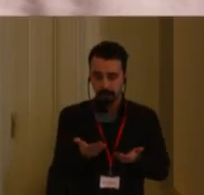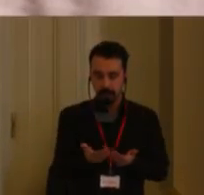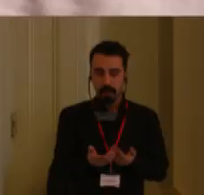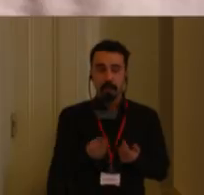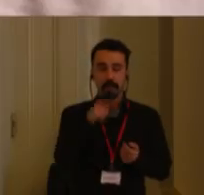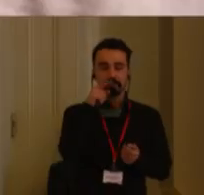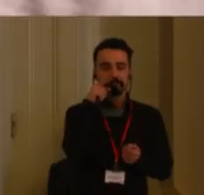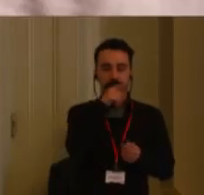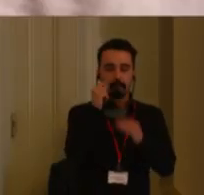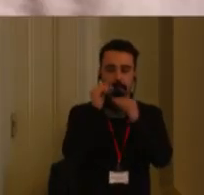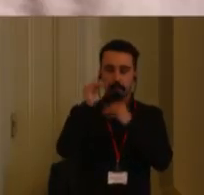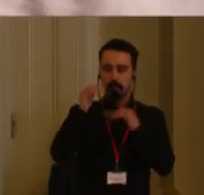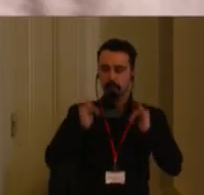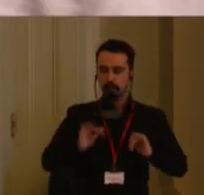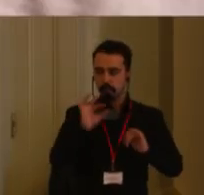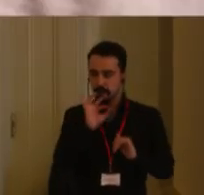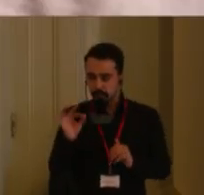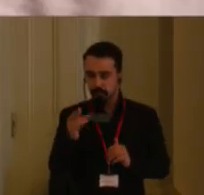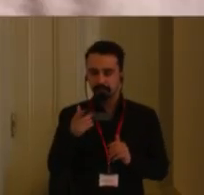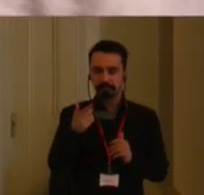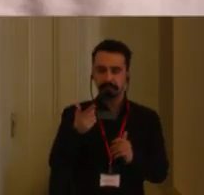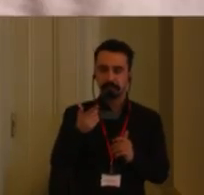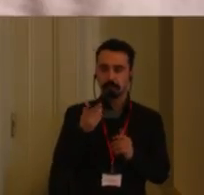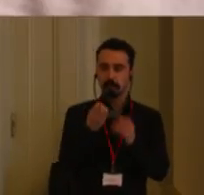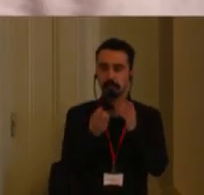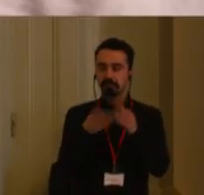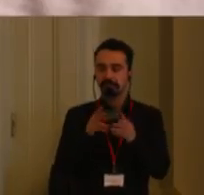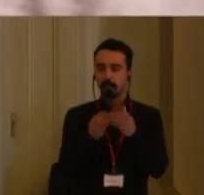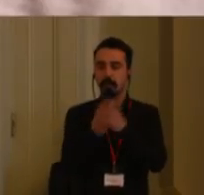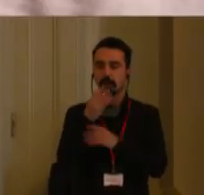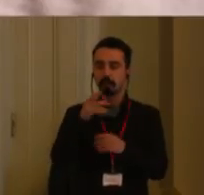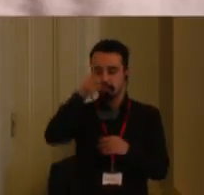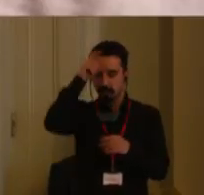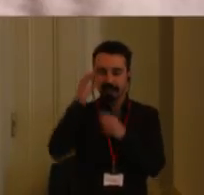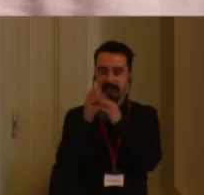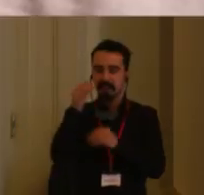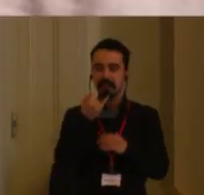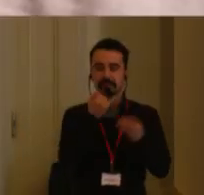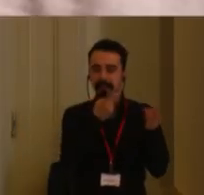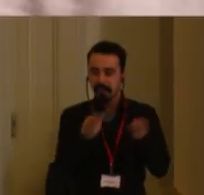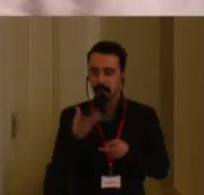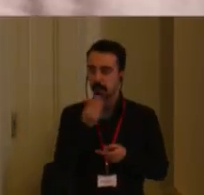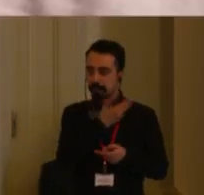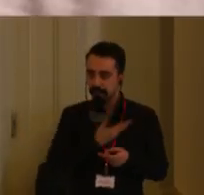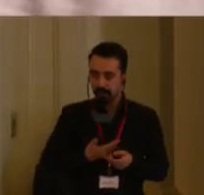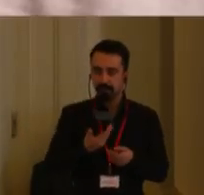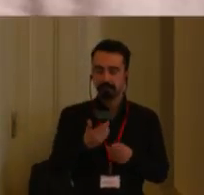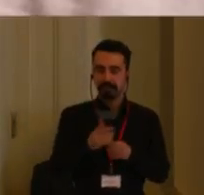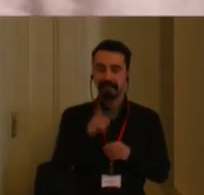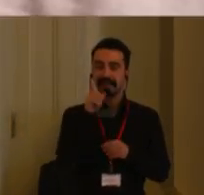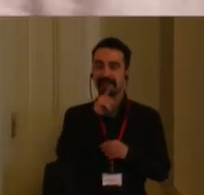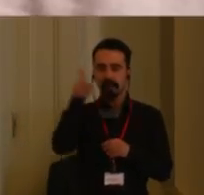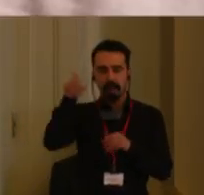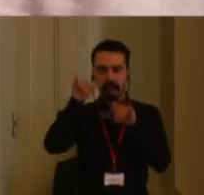of misafirperver, or hospitality and tolerance. The UK is also proud of its role here, and